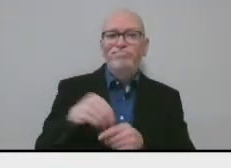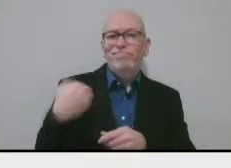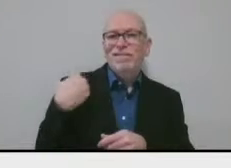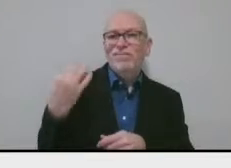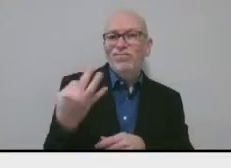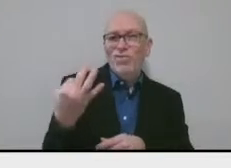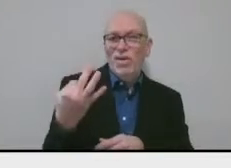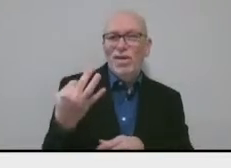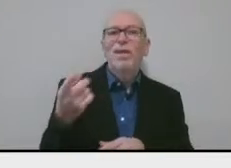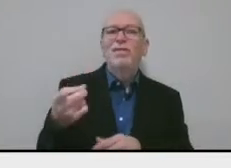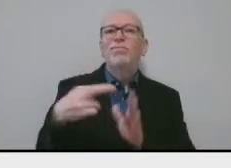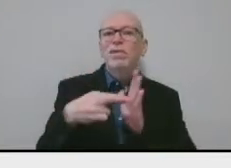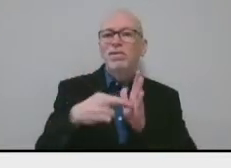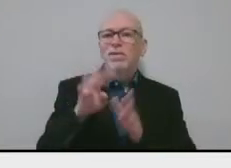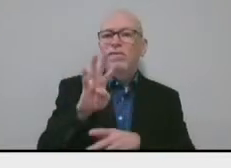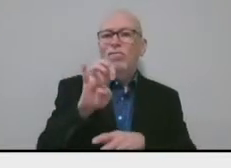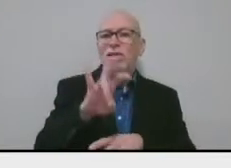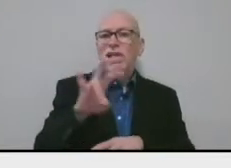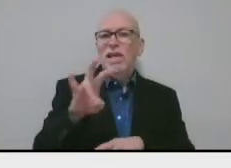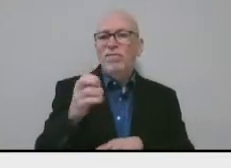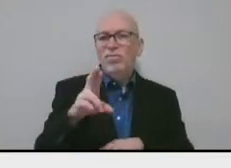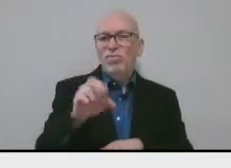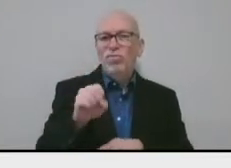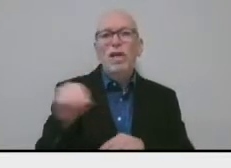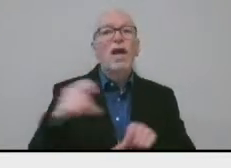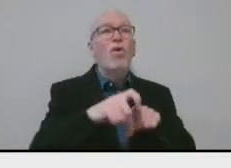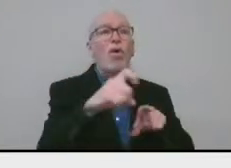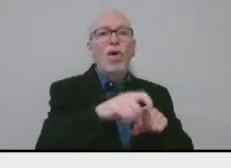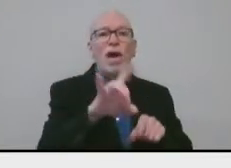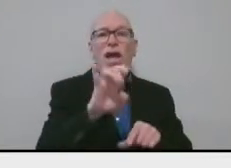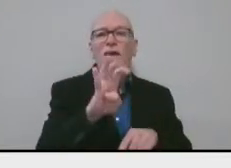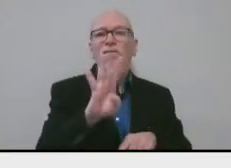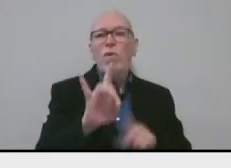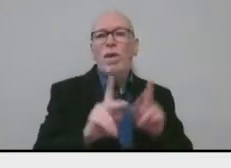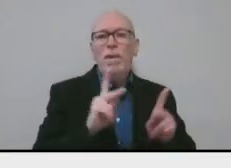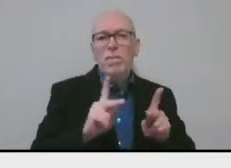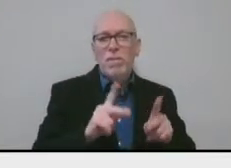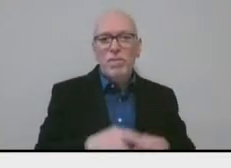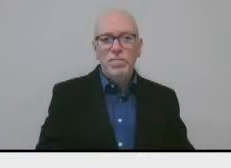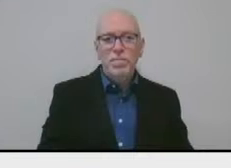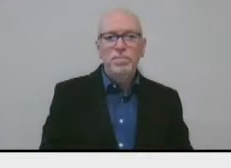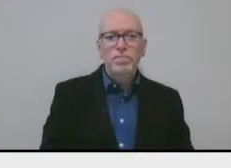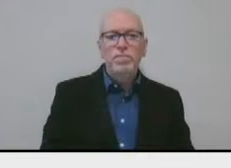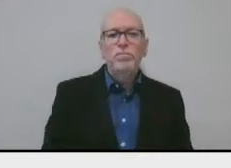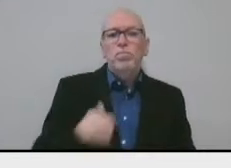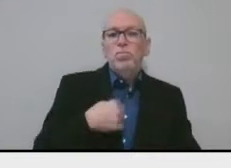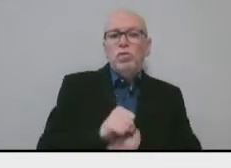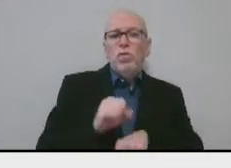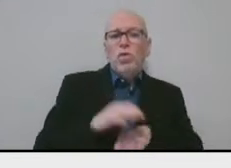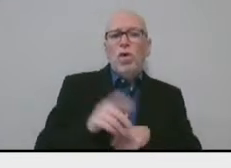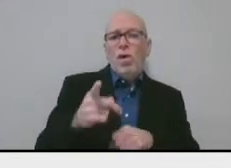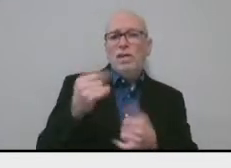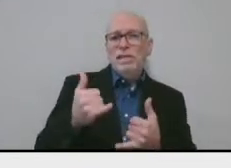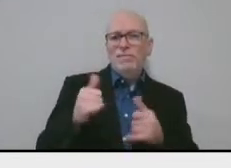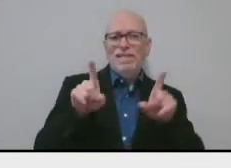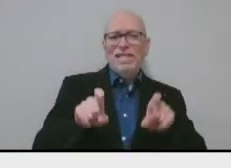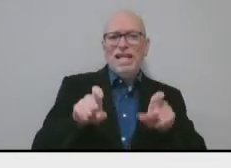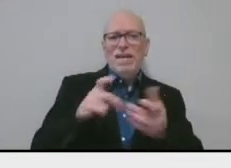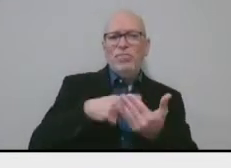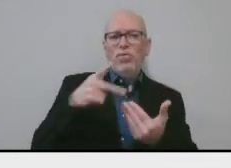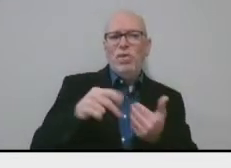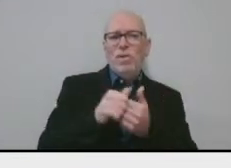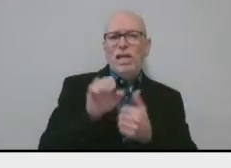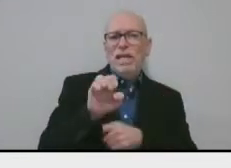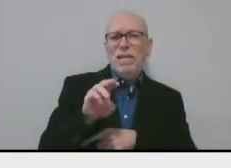registered 477 Hoosiers and called 848 people. We are also working on a pilot program with EMS to